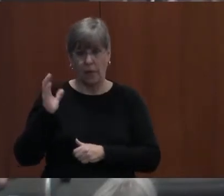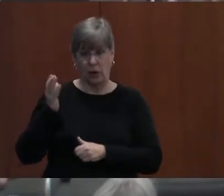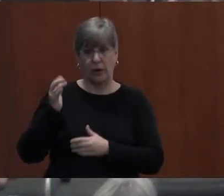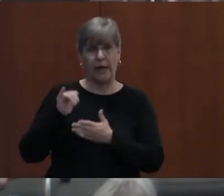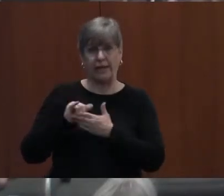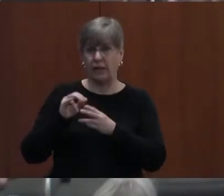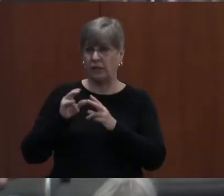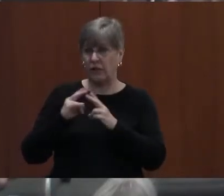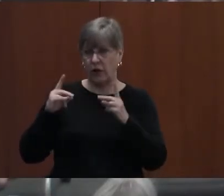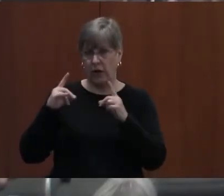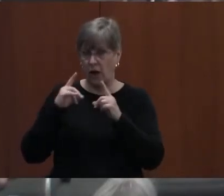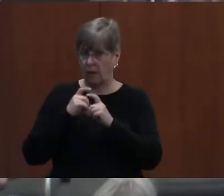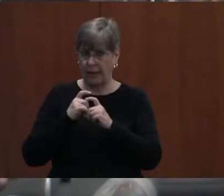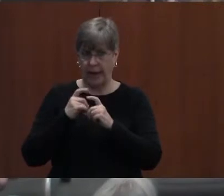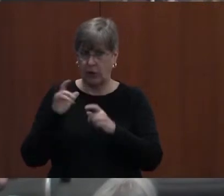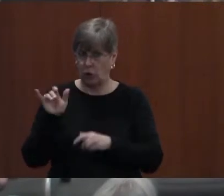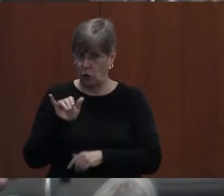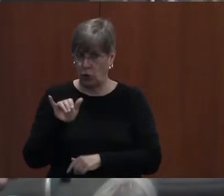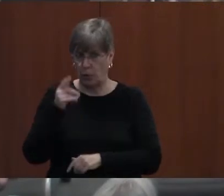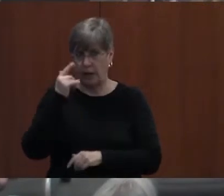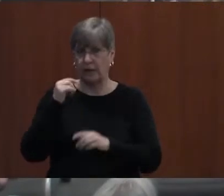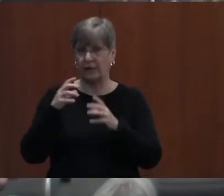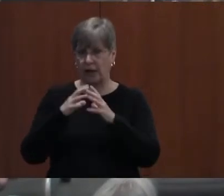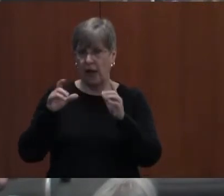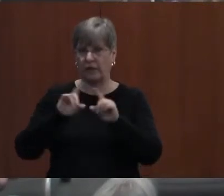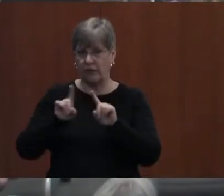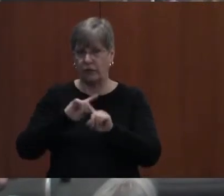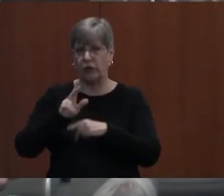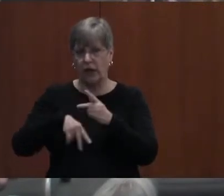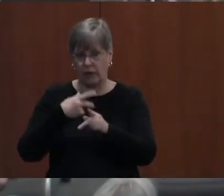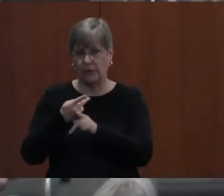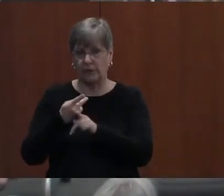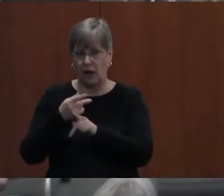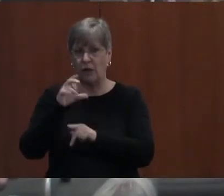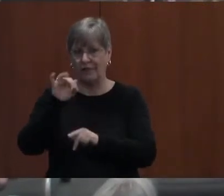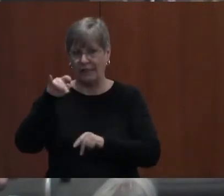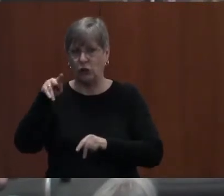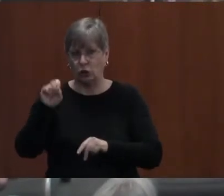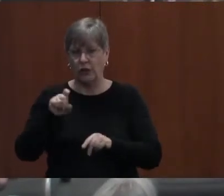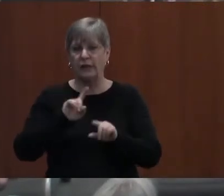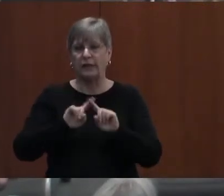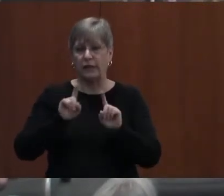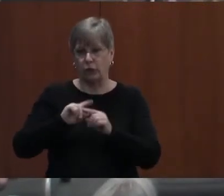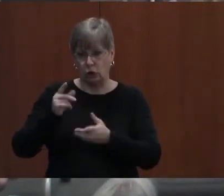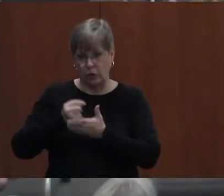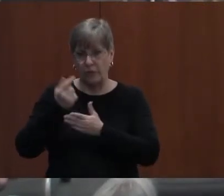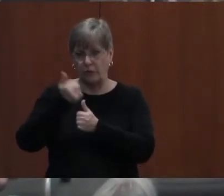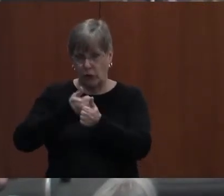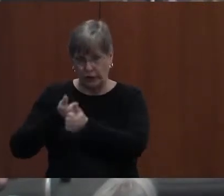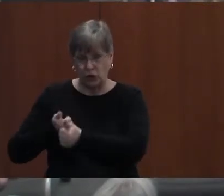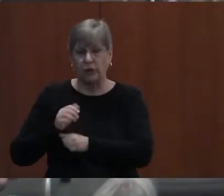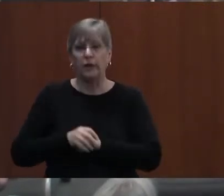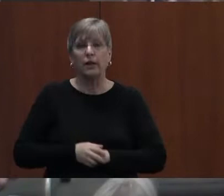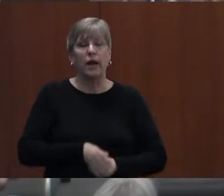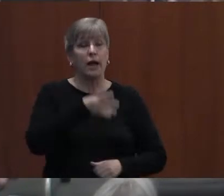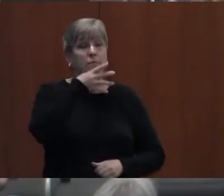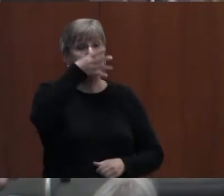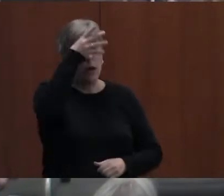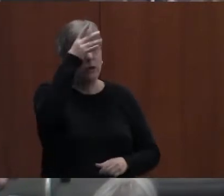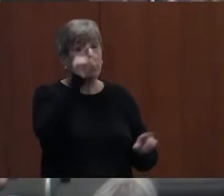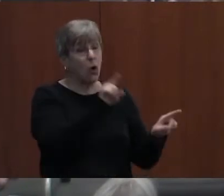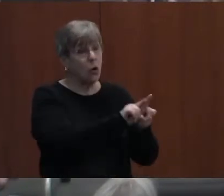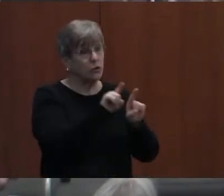are very complicated because there's a lot of different kinds of seizures and different kinds of treatments. And then the parents